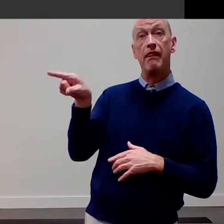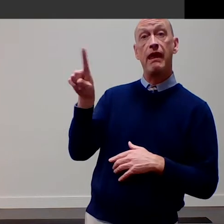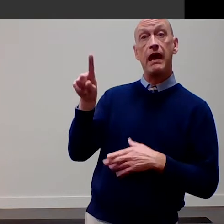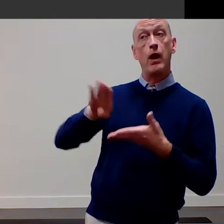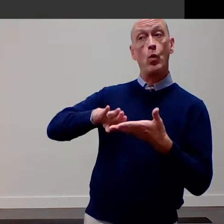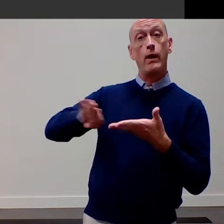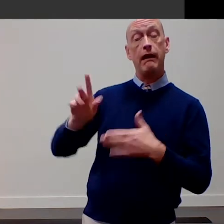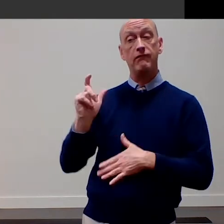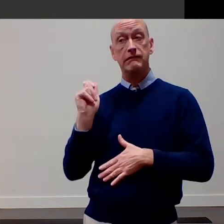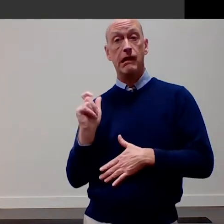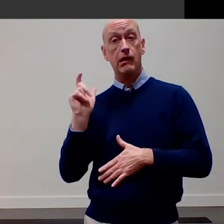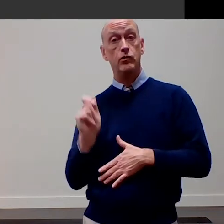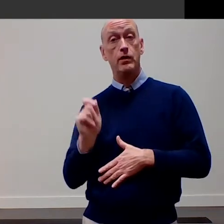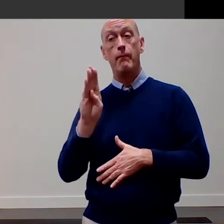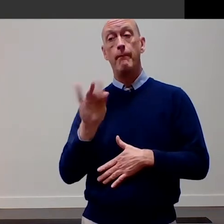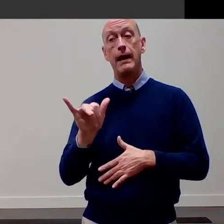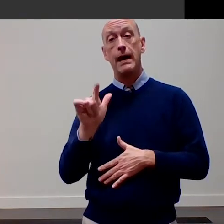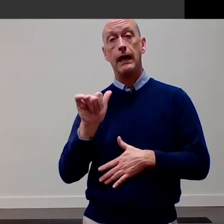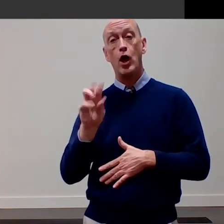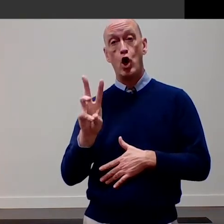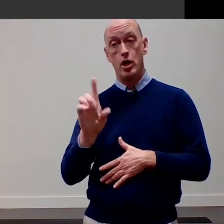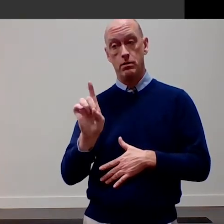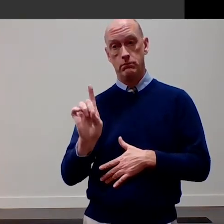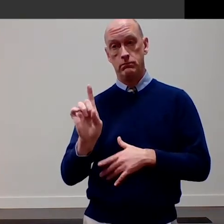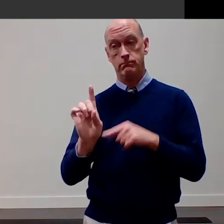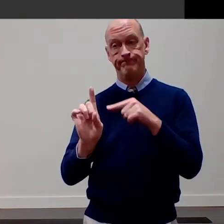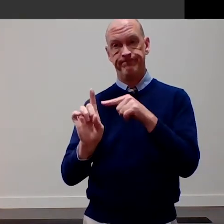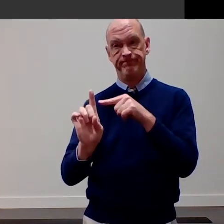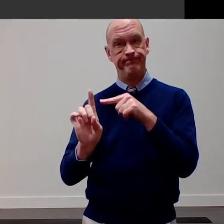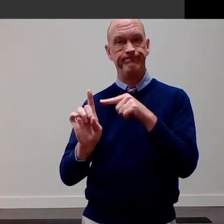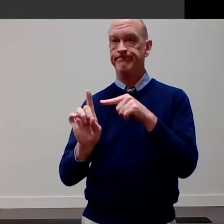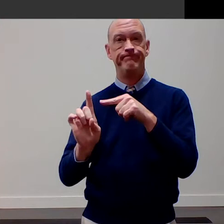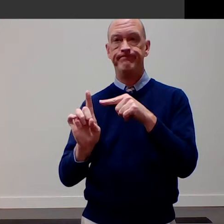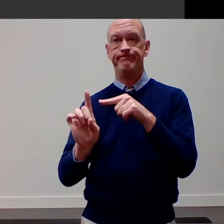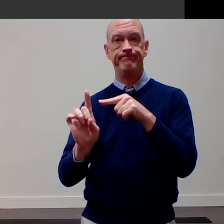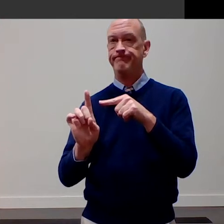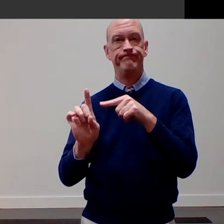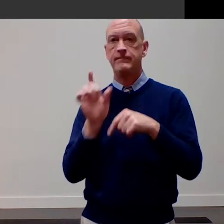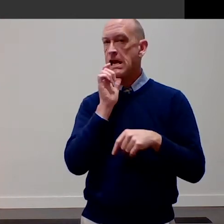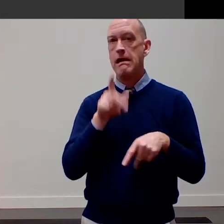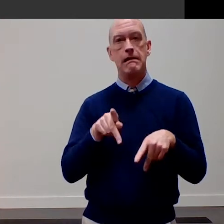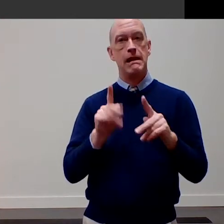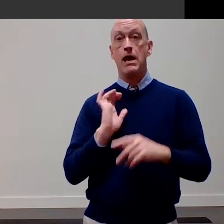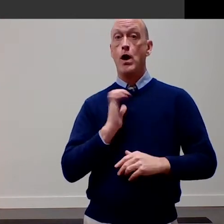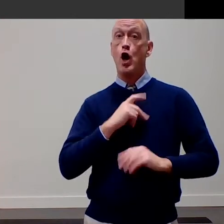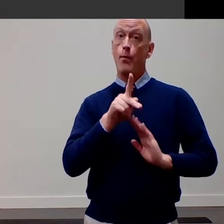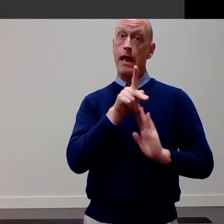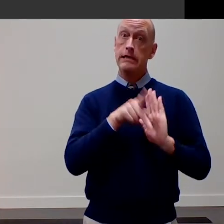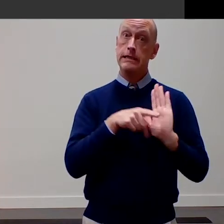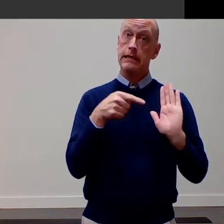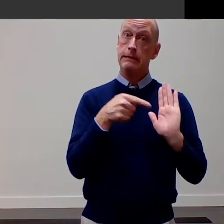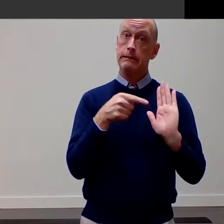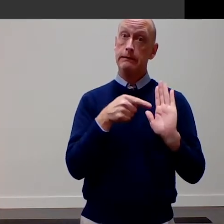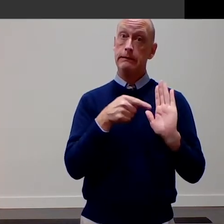the scholarship bylaw that did not allow our policy